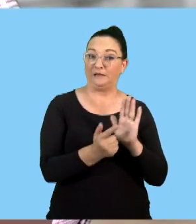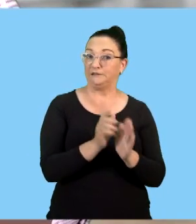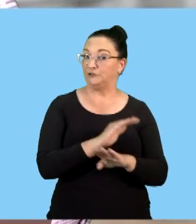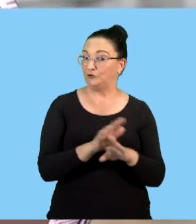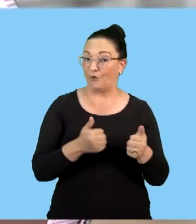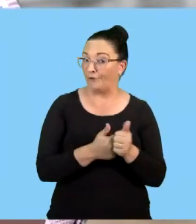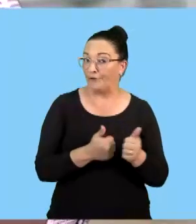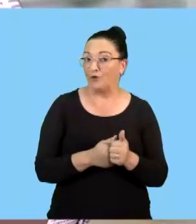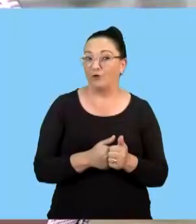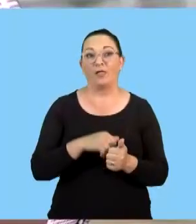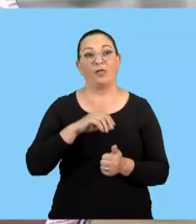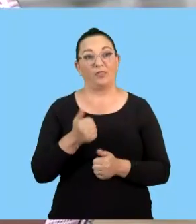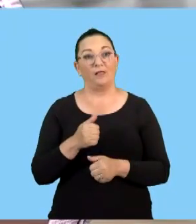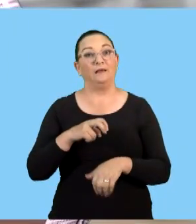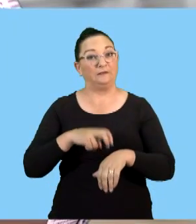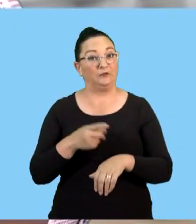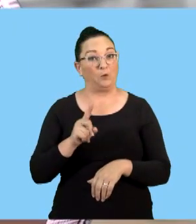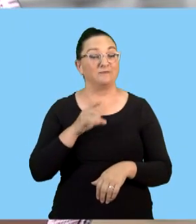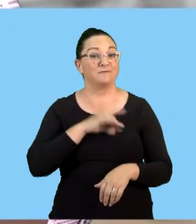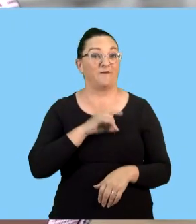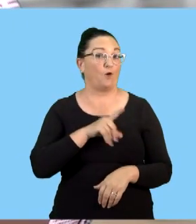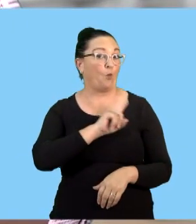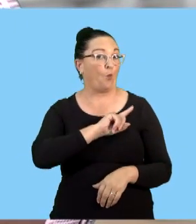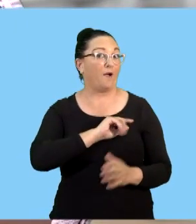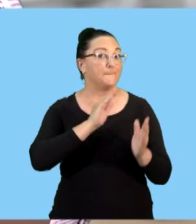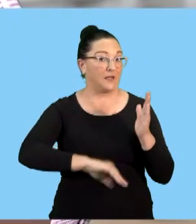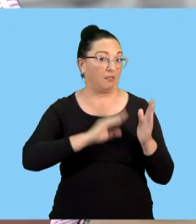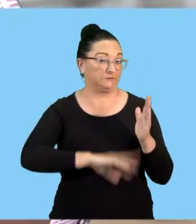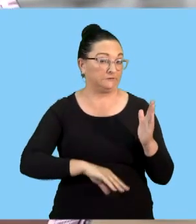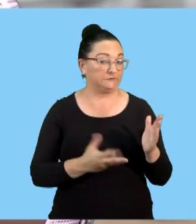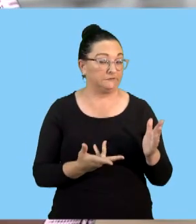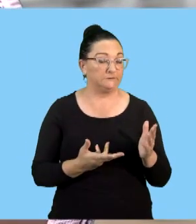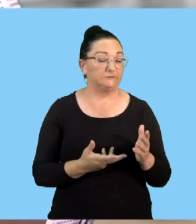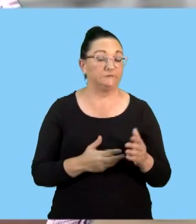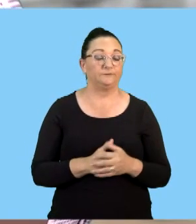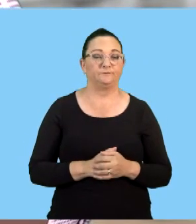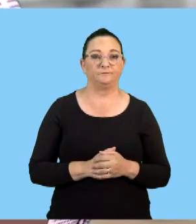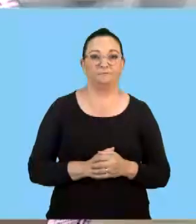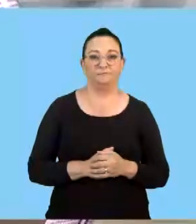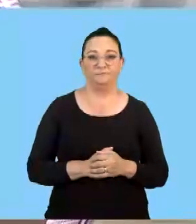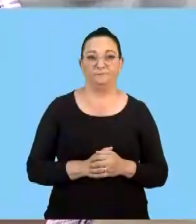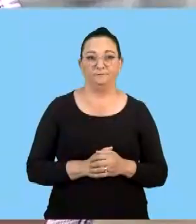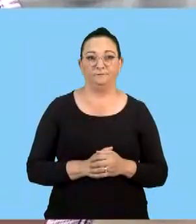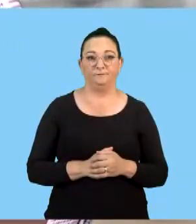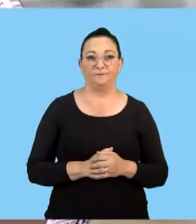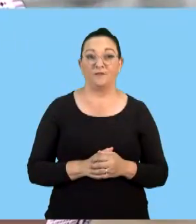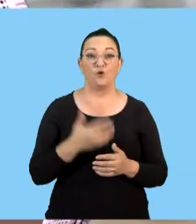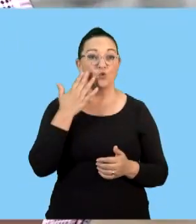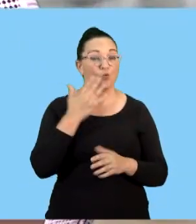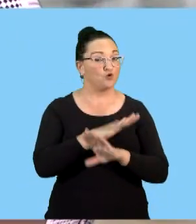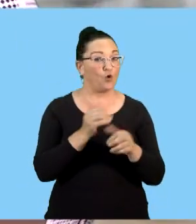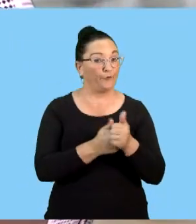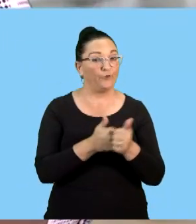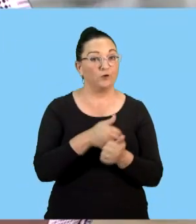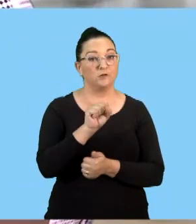the legislation, then we'll have to suffer the penalties. So what are the penalties for not complying with the Skills Development